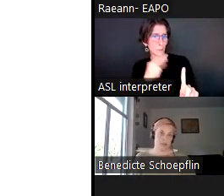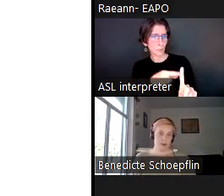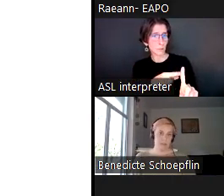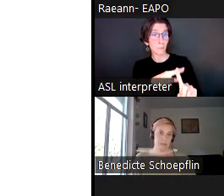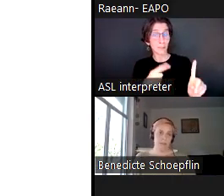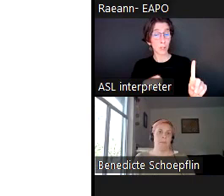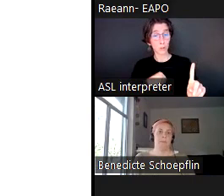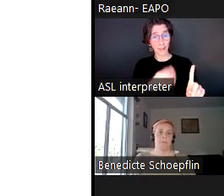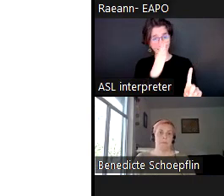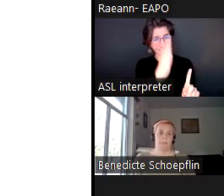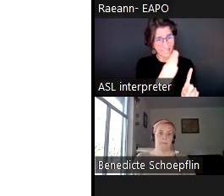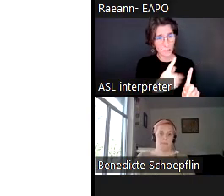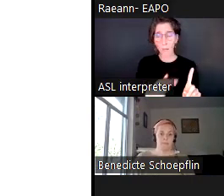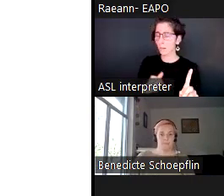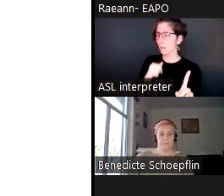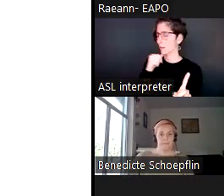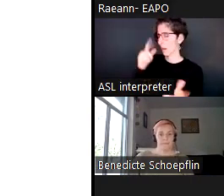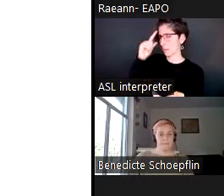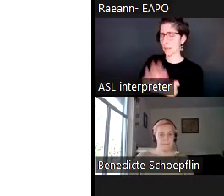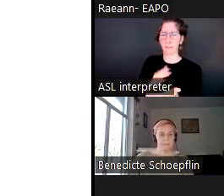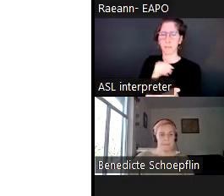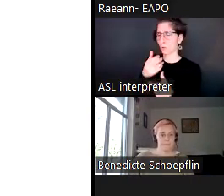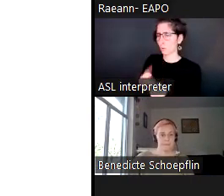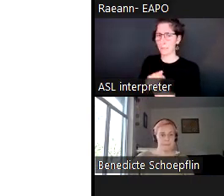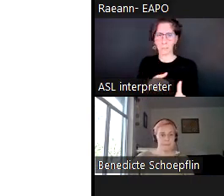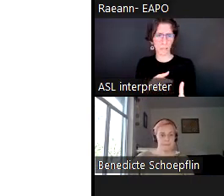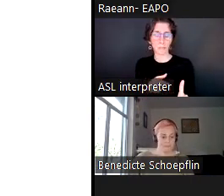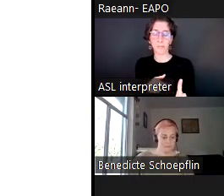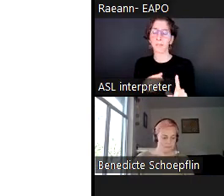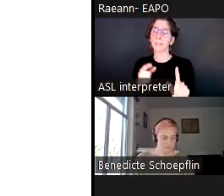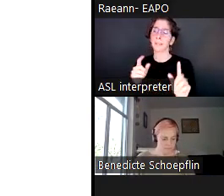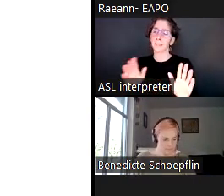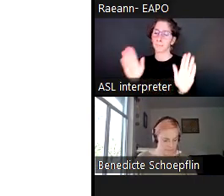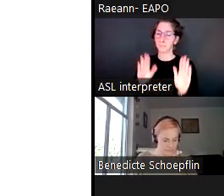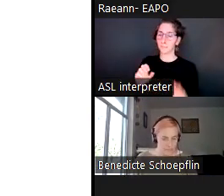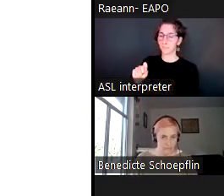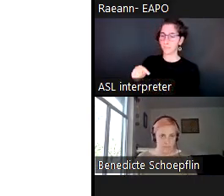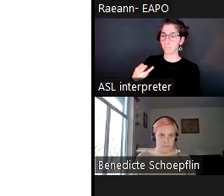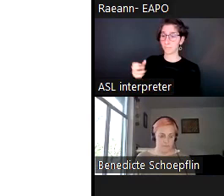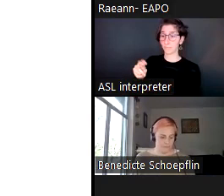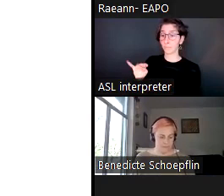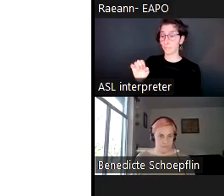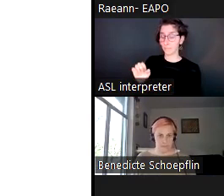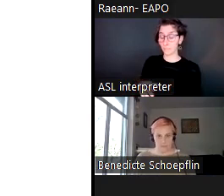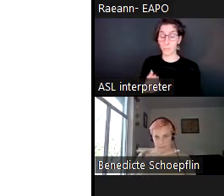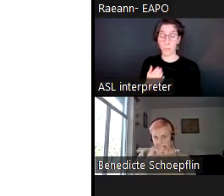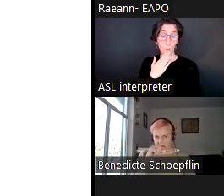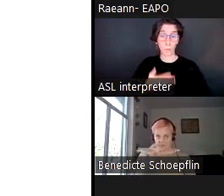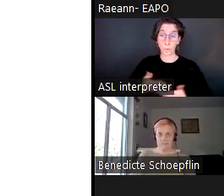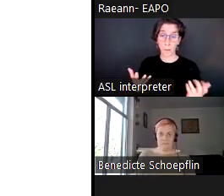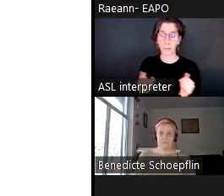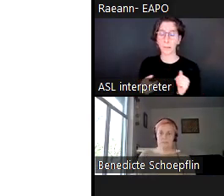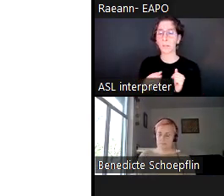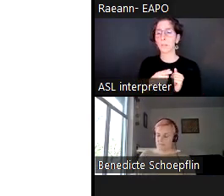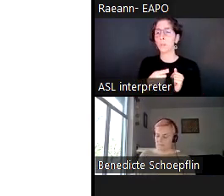it up to them? Well, the good thing about the Canadian Anti-Fraud is you can report to us on behalf of somebody